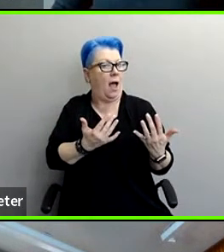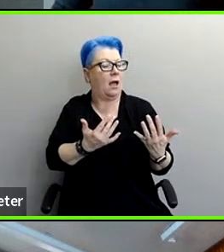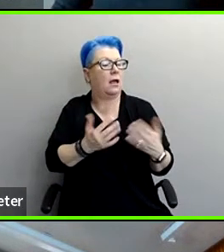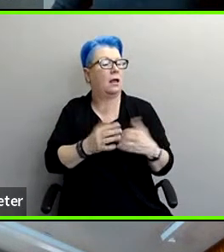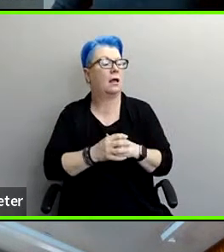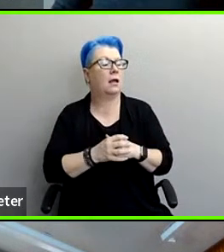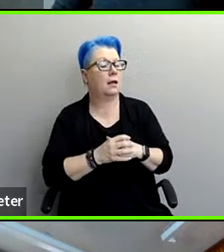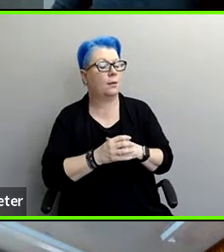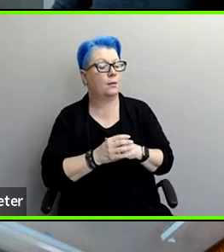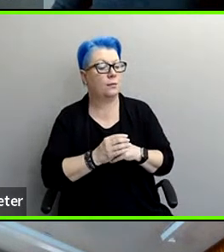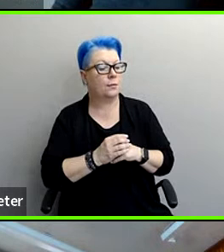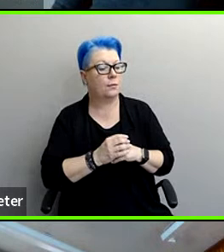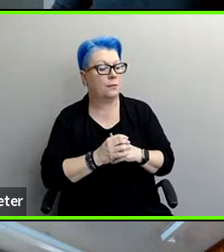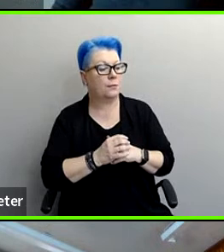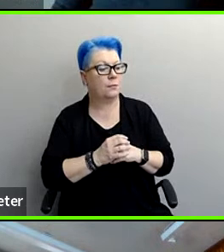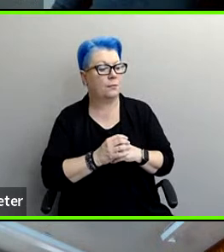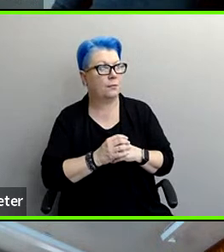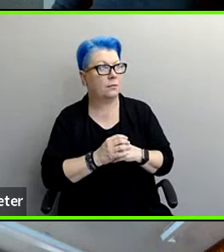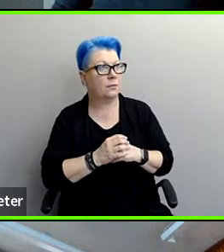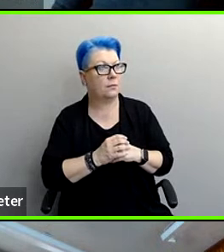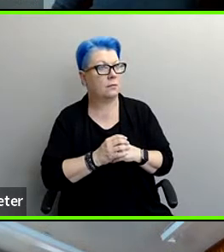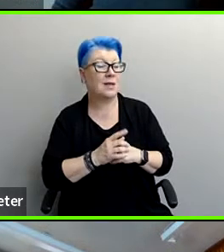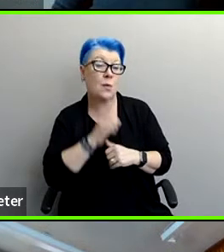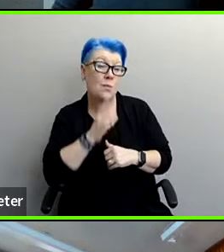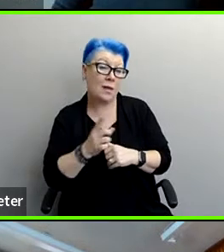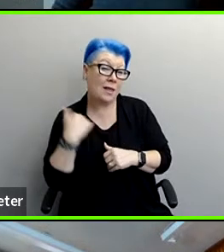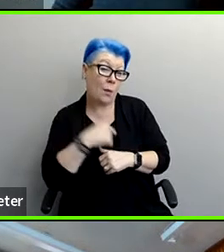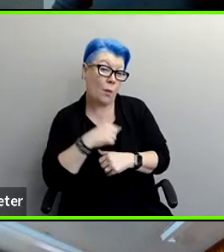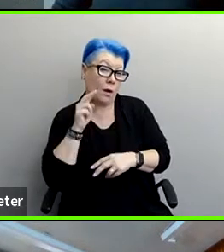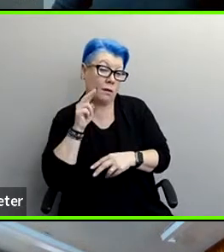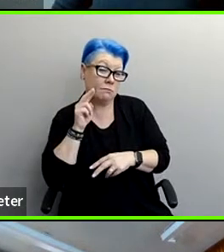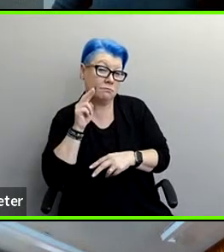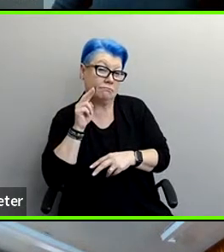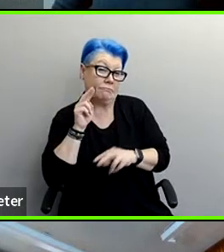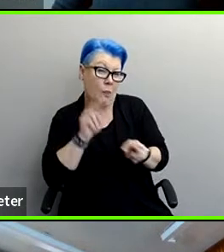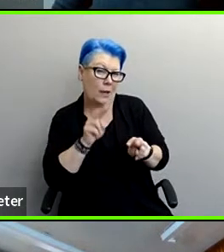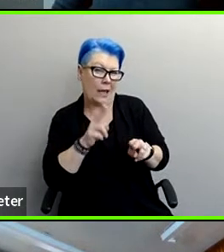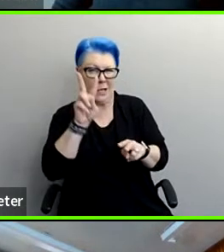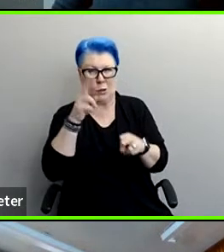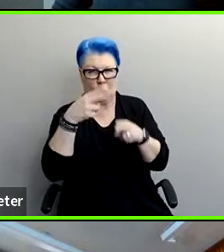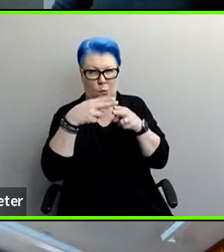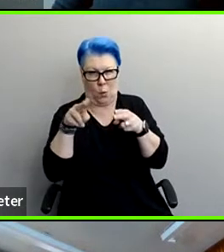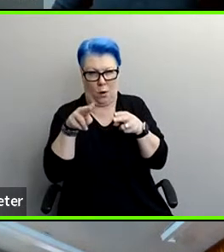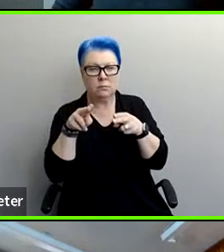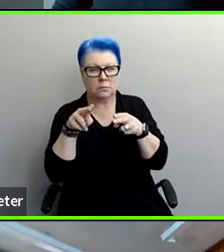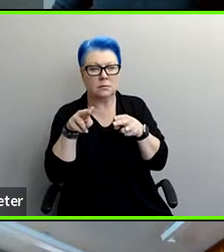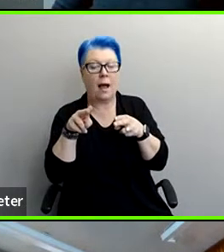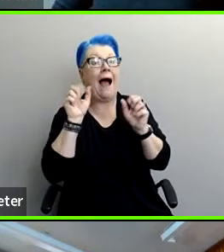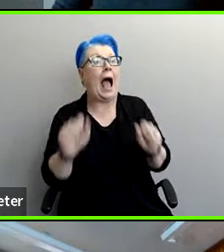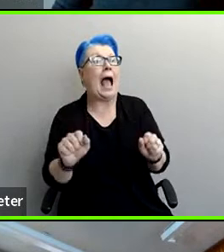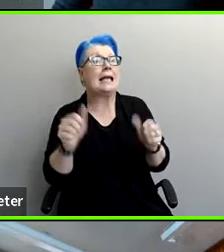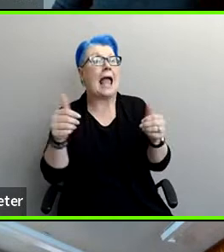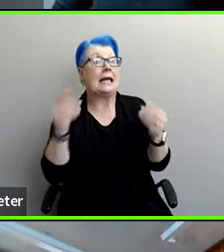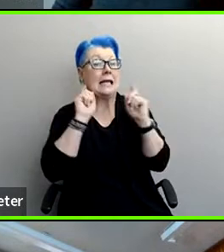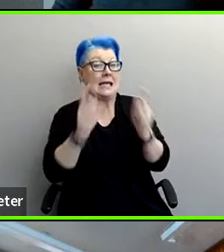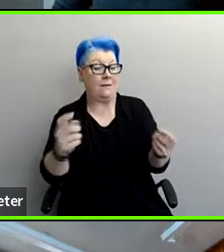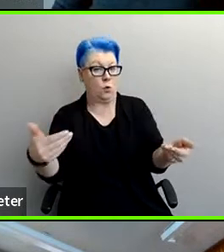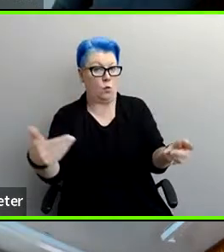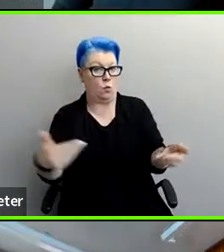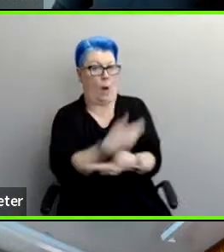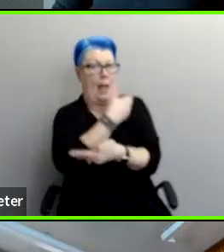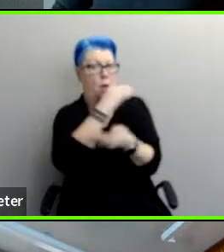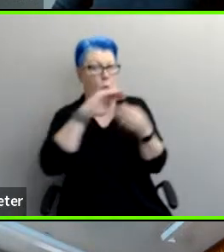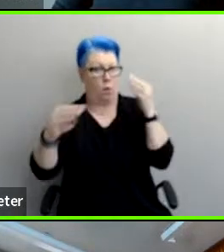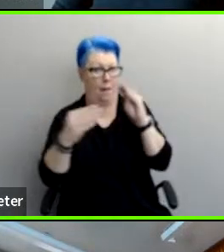of routes and then set number of standby. So really, we're looking at like 2 short up there, and I can update you with the actual numbers in the